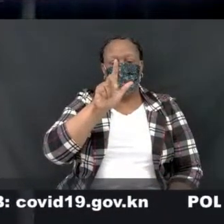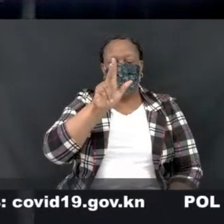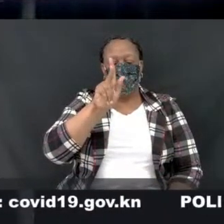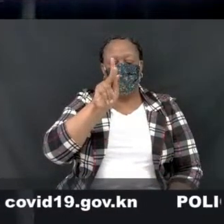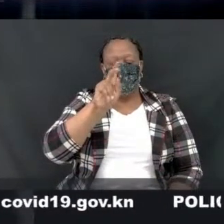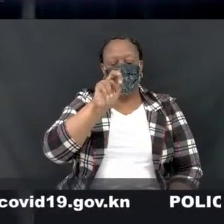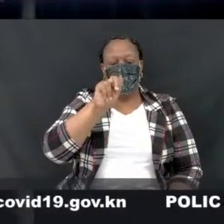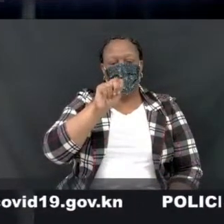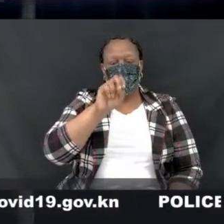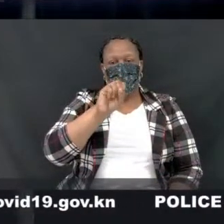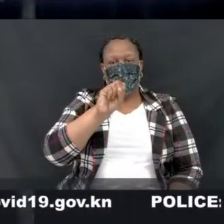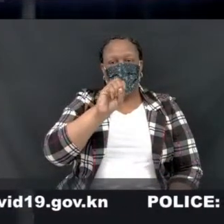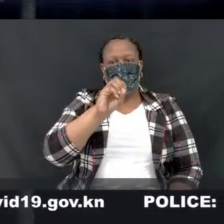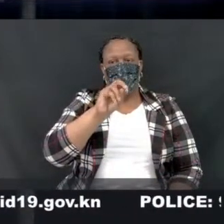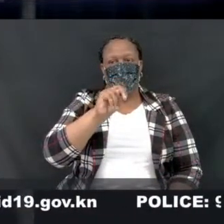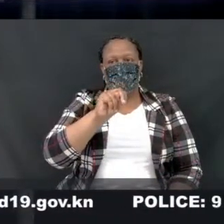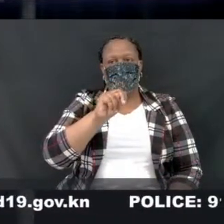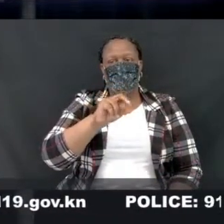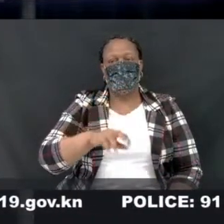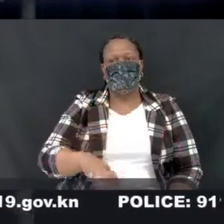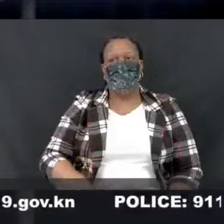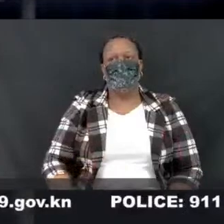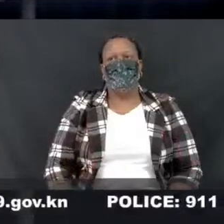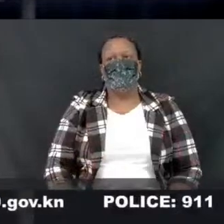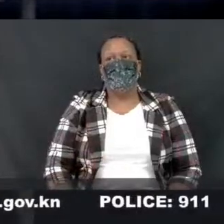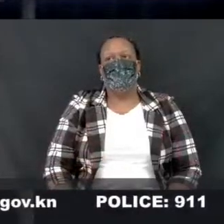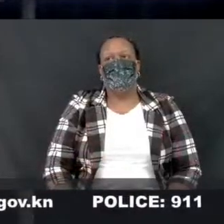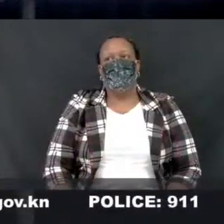give us his presentation.